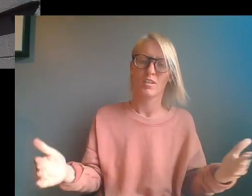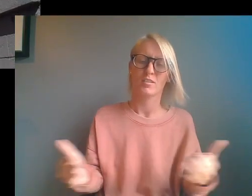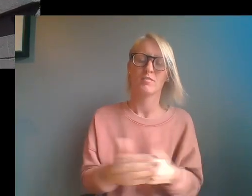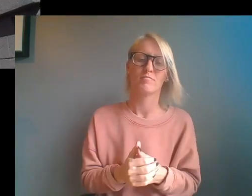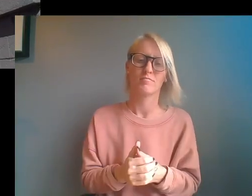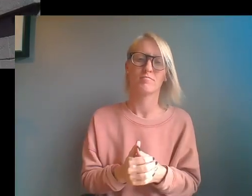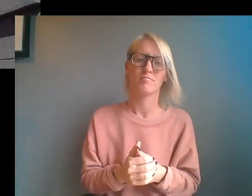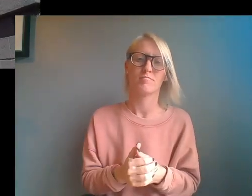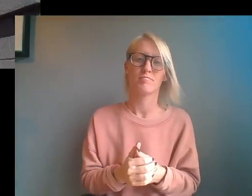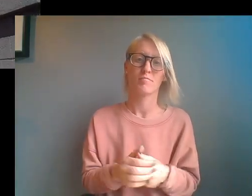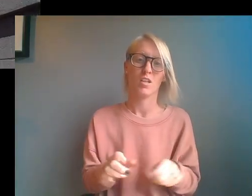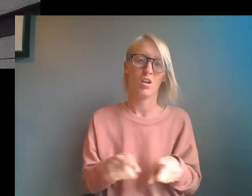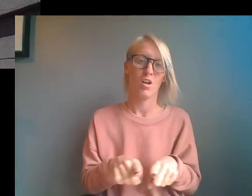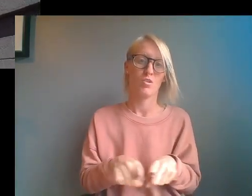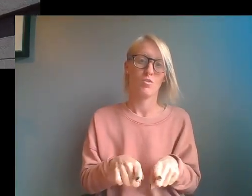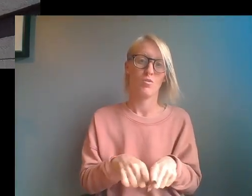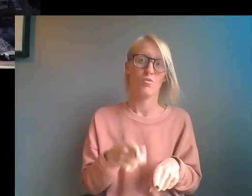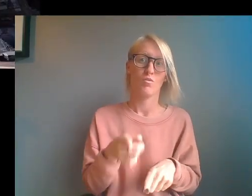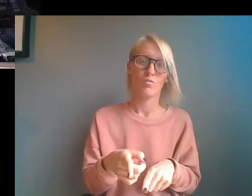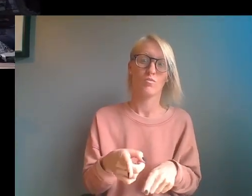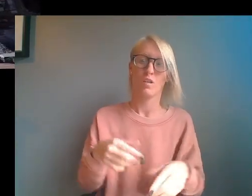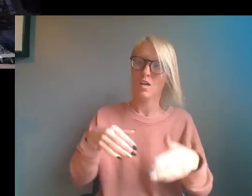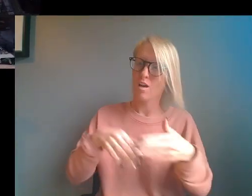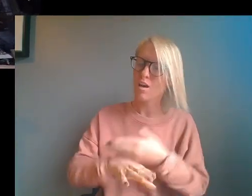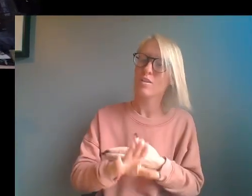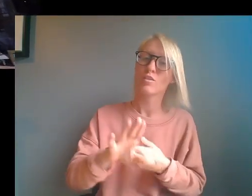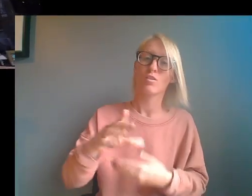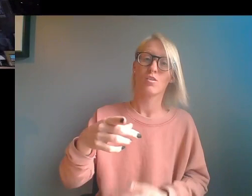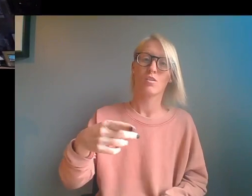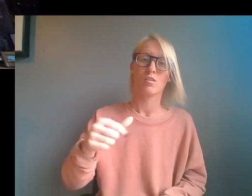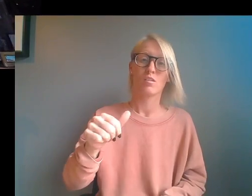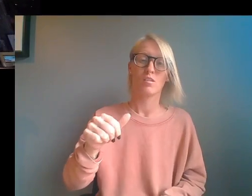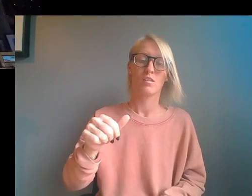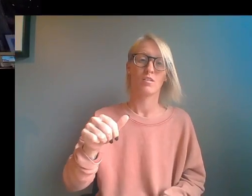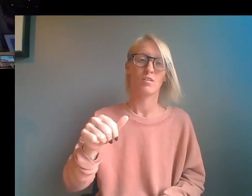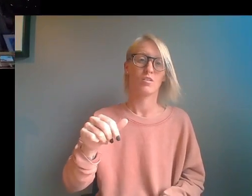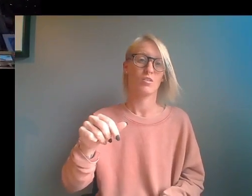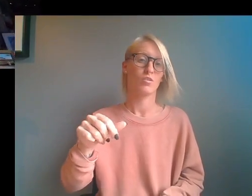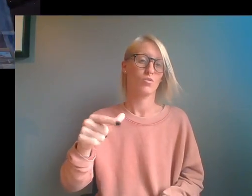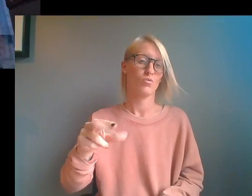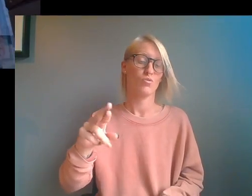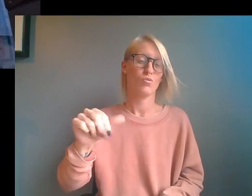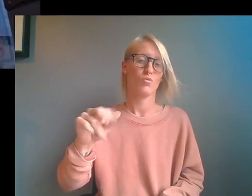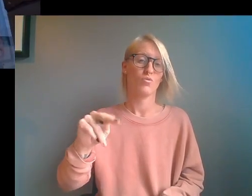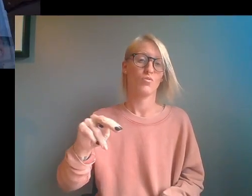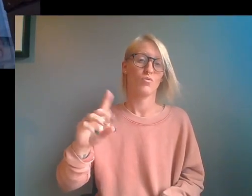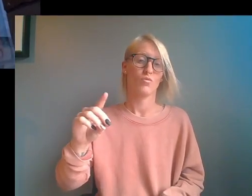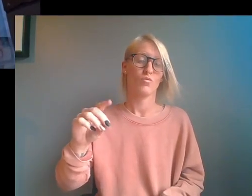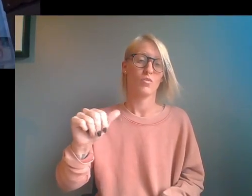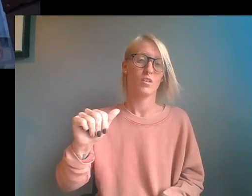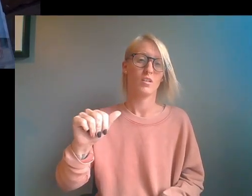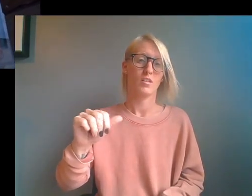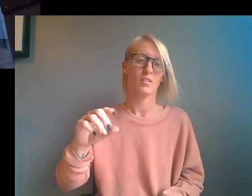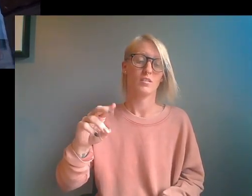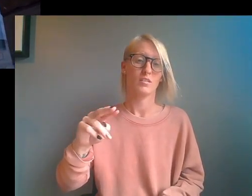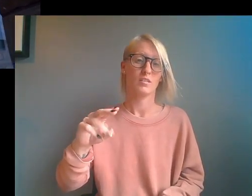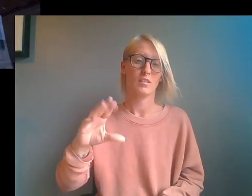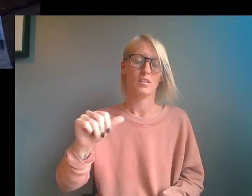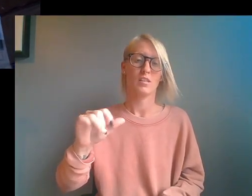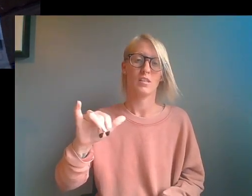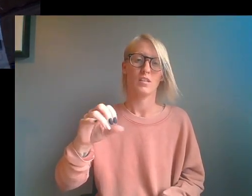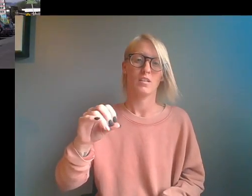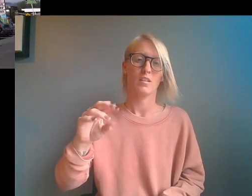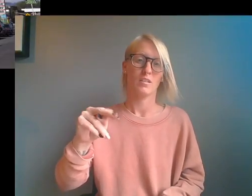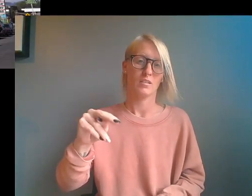It's also the gateway to the Grand Canyon, and you can ride a train to the Grand Canyon from Williams if you have an extra day while you're driving Route